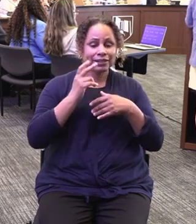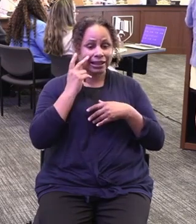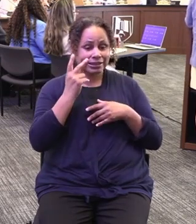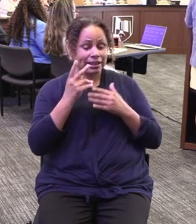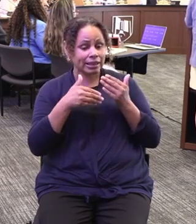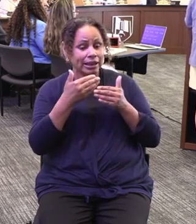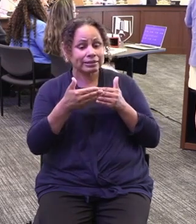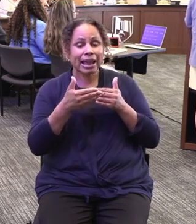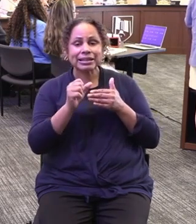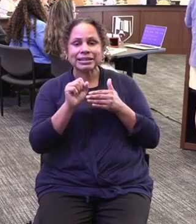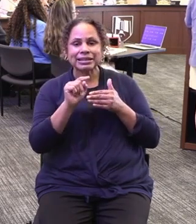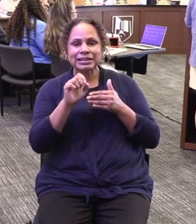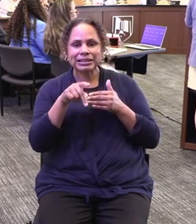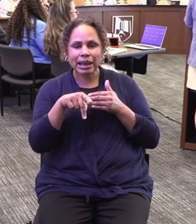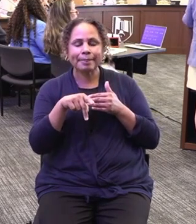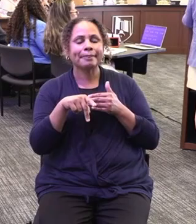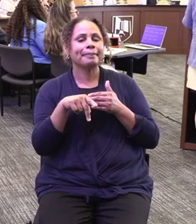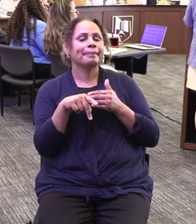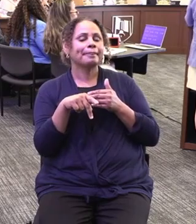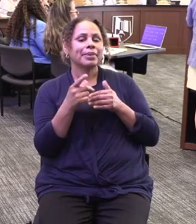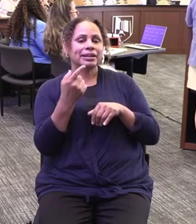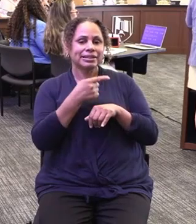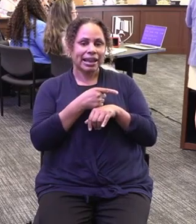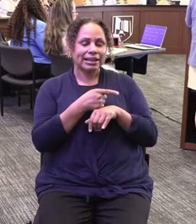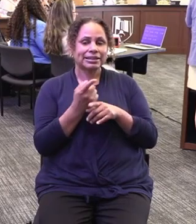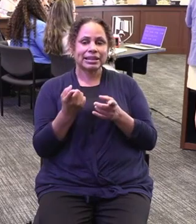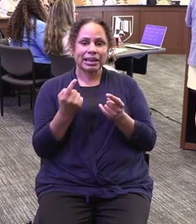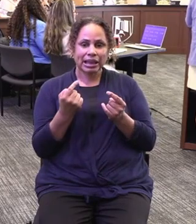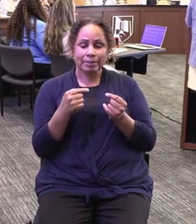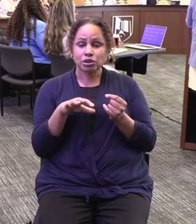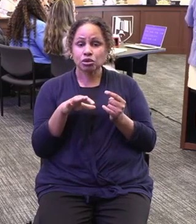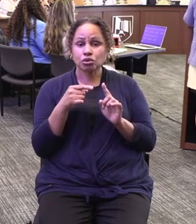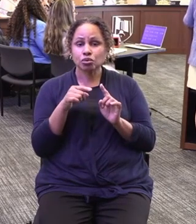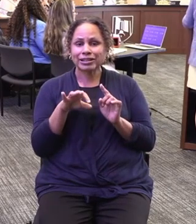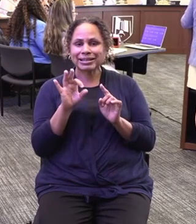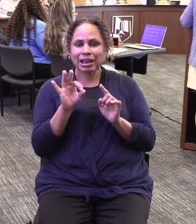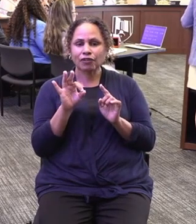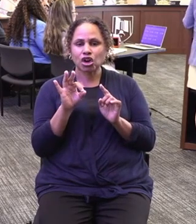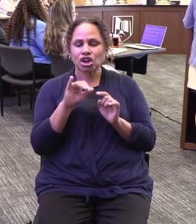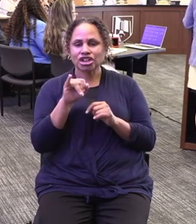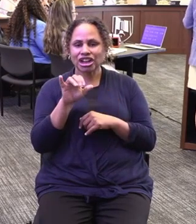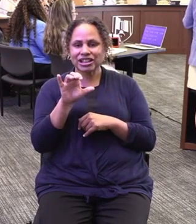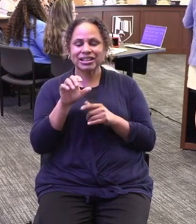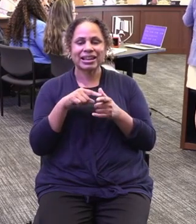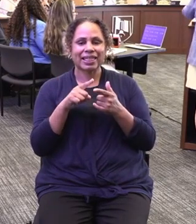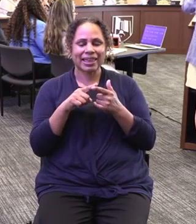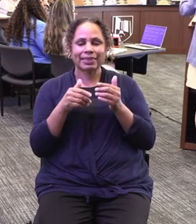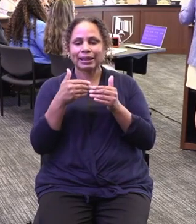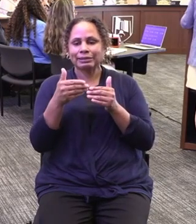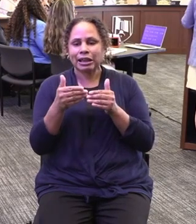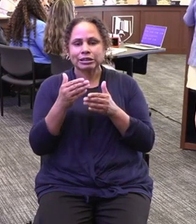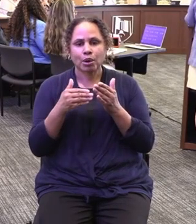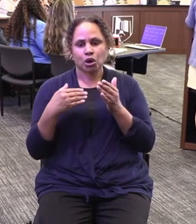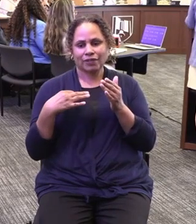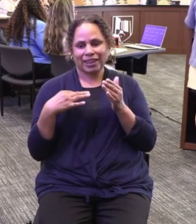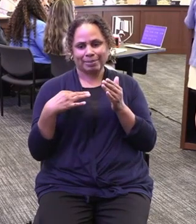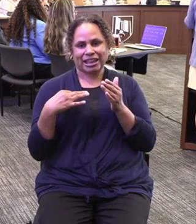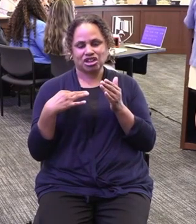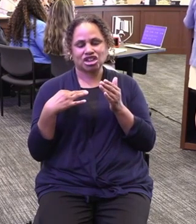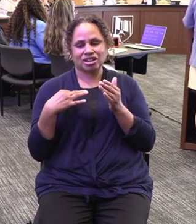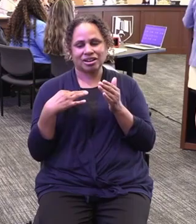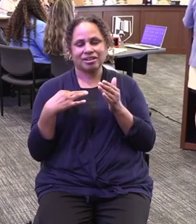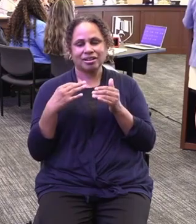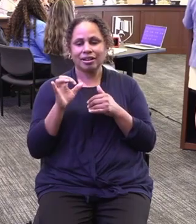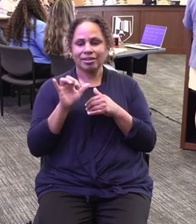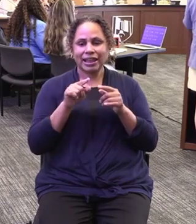Days. They come to discover JJC, and then we can do the ongoing communication for them to finally get here. That's the life cycle